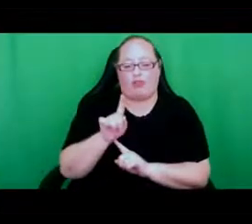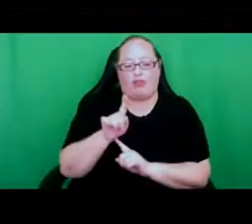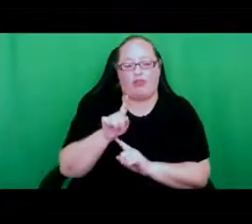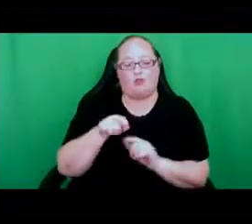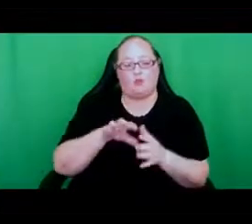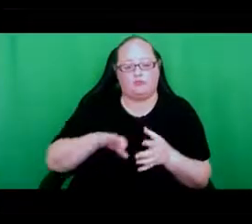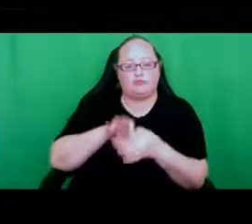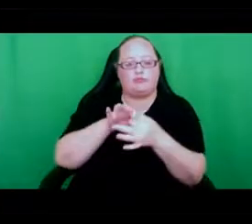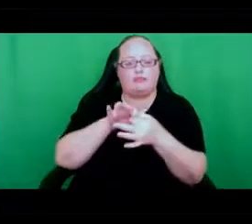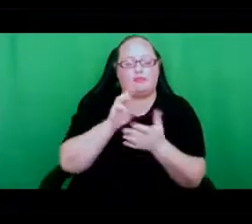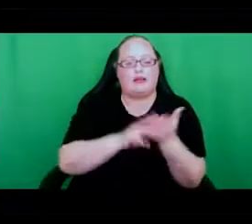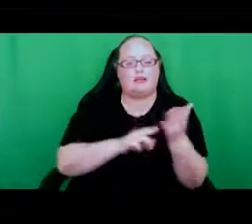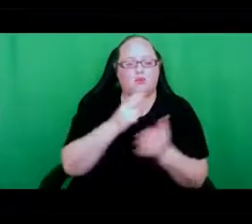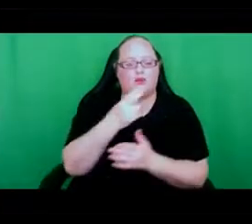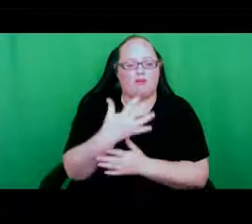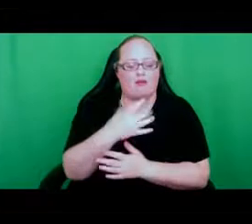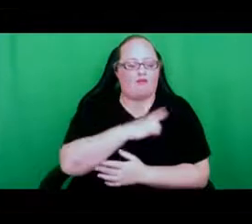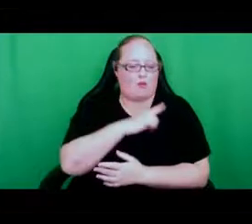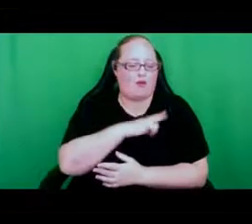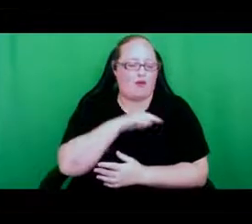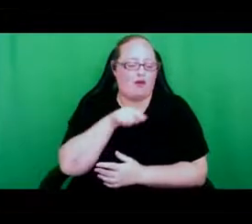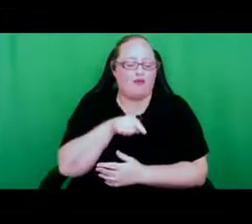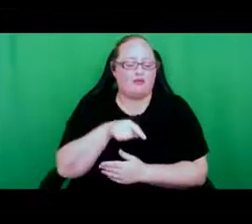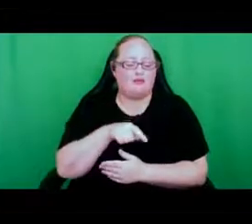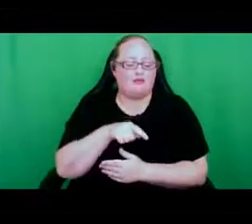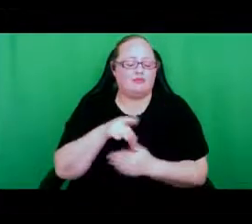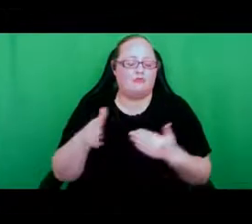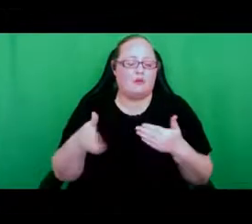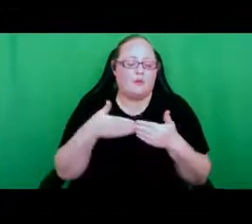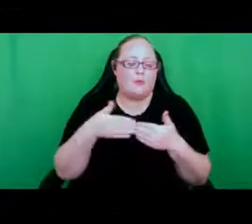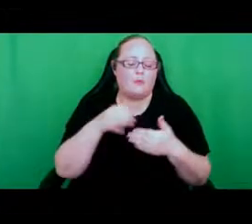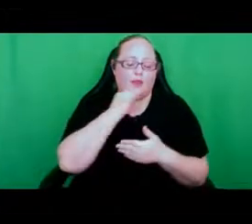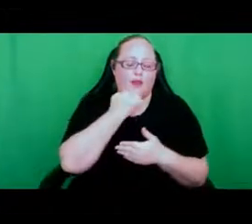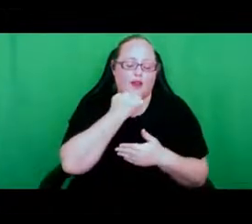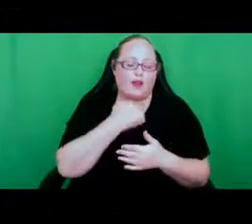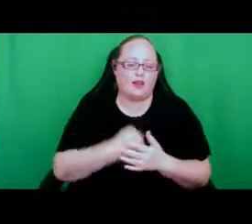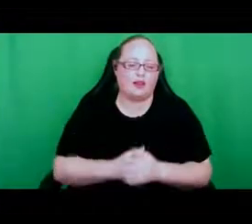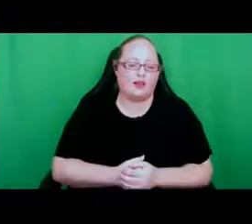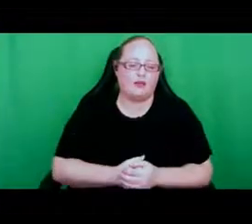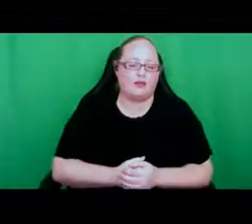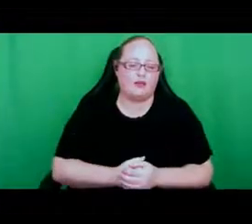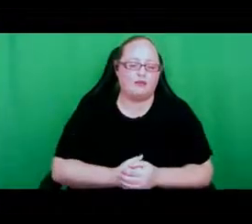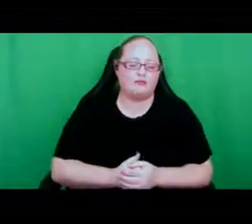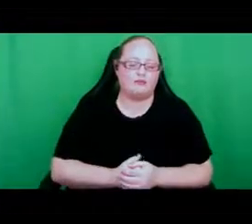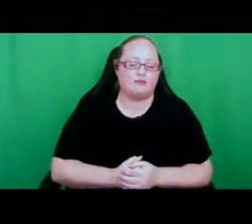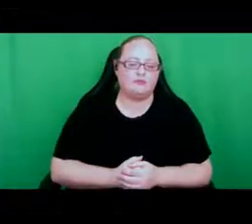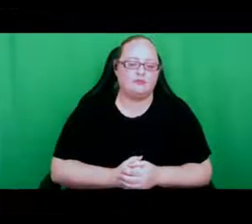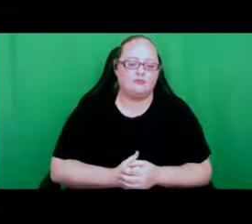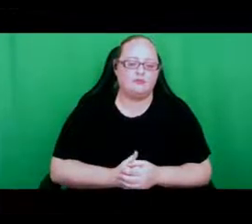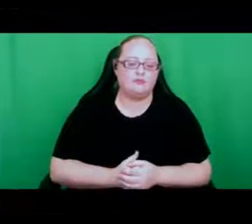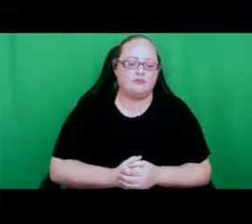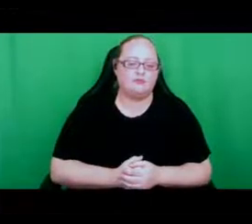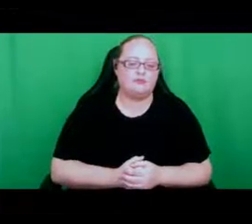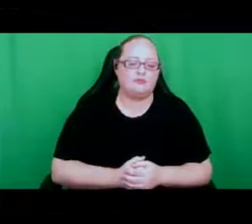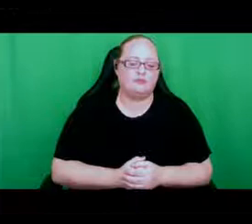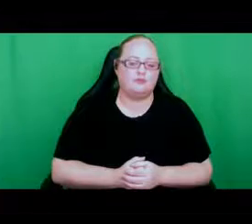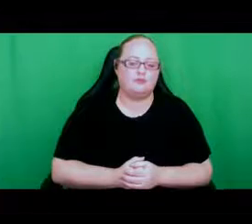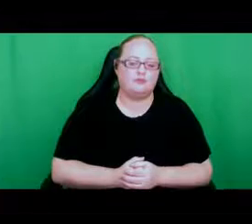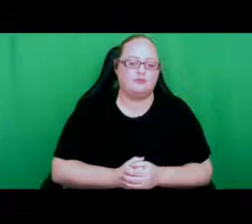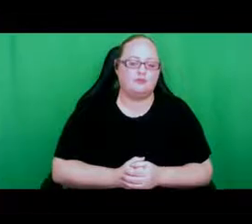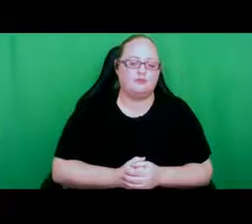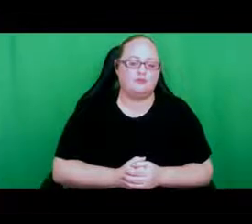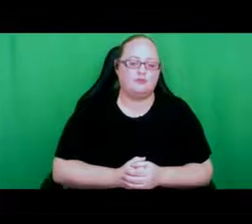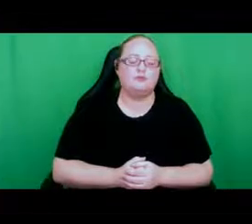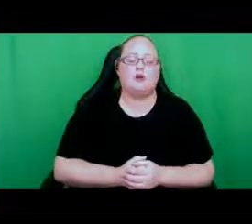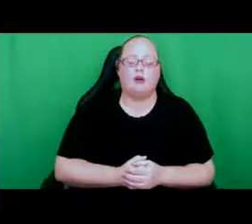So that's the primary reason for the closure of that particular link. So closed